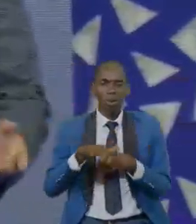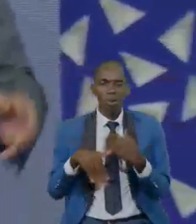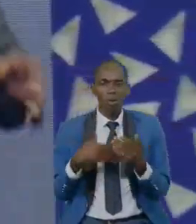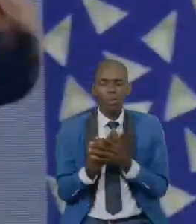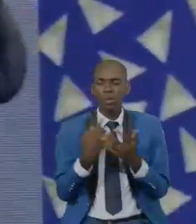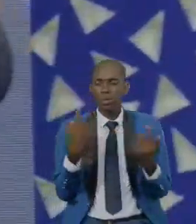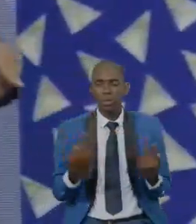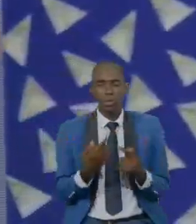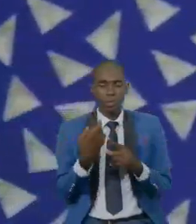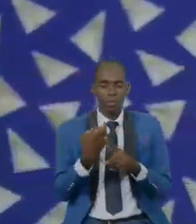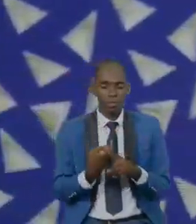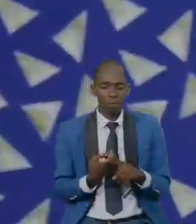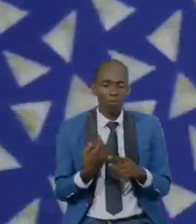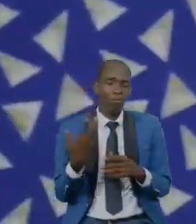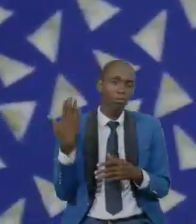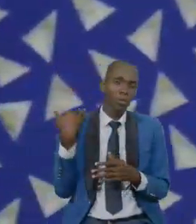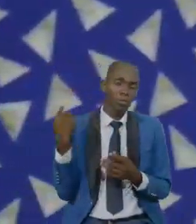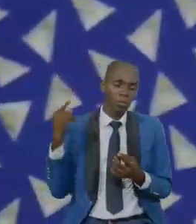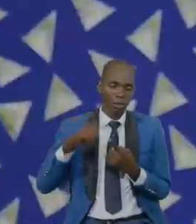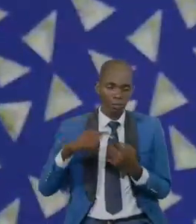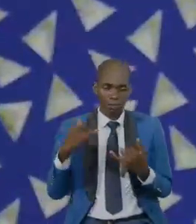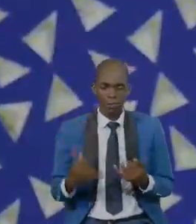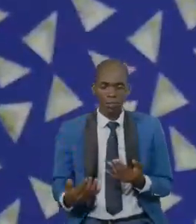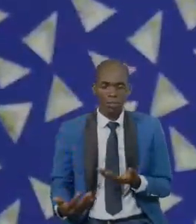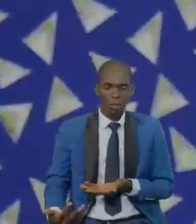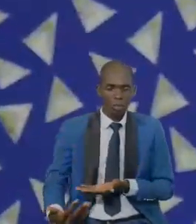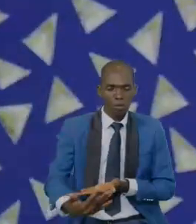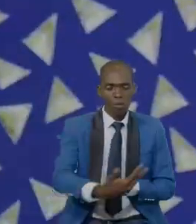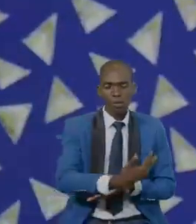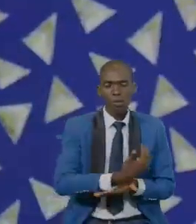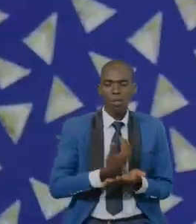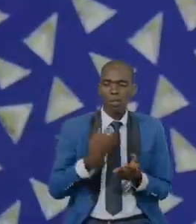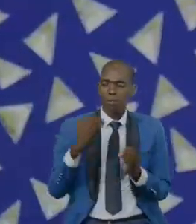everything together and cast to the depths of the sea,